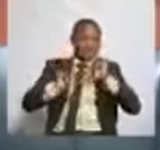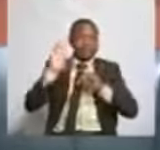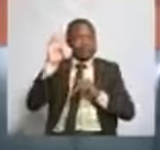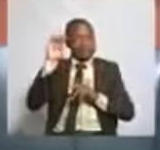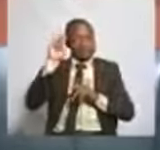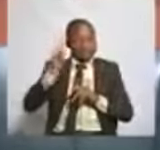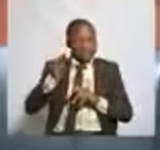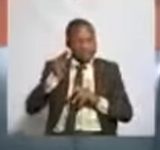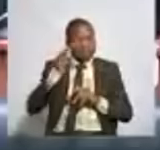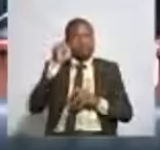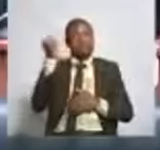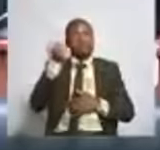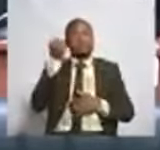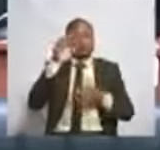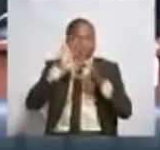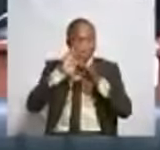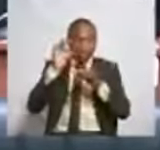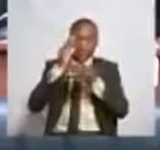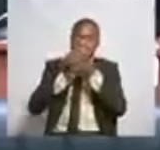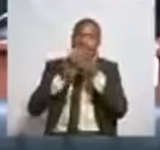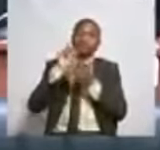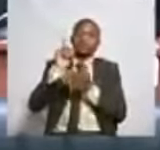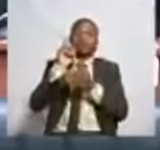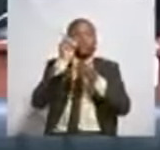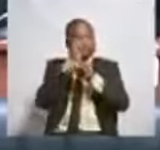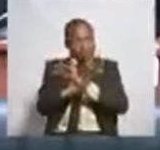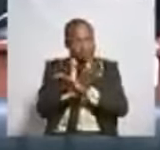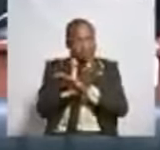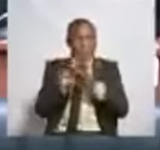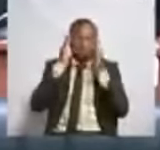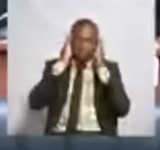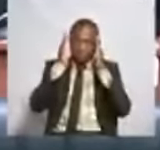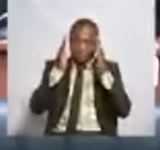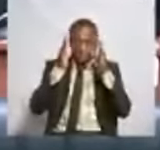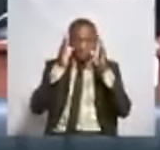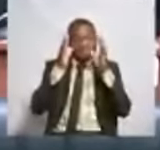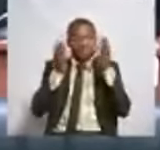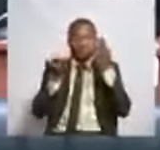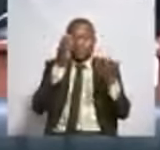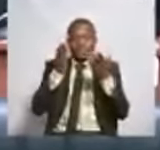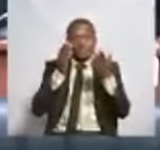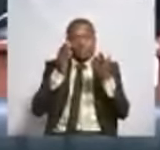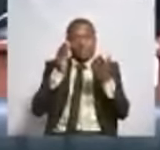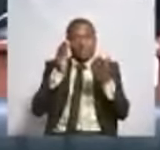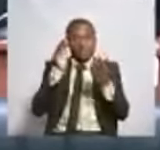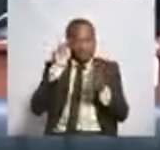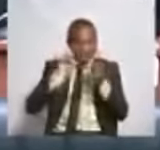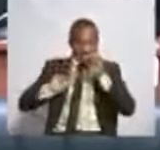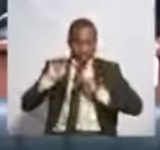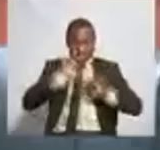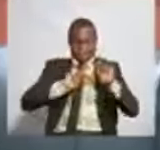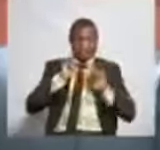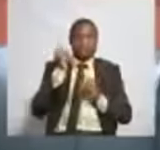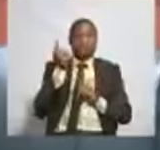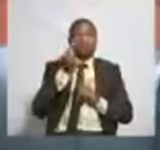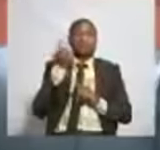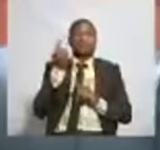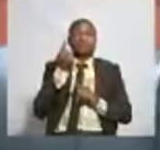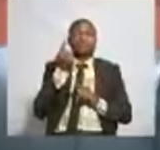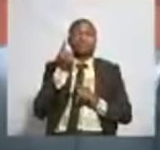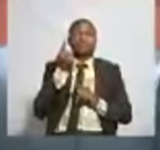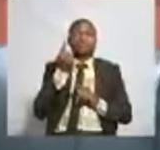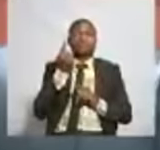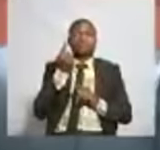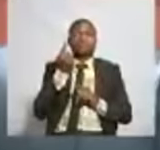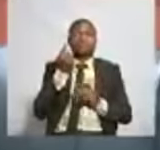14 hours on a Saturday, I will find somebody ready to attend. Because unless it's Kamthinsa alone, maybe it requires